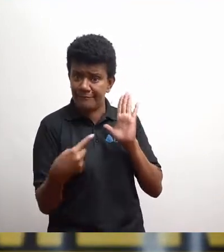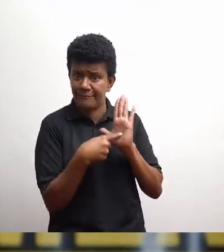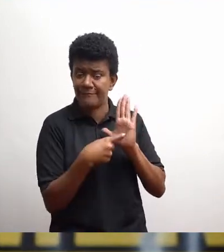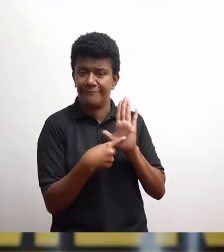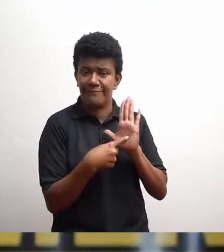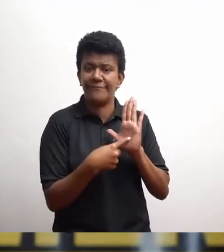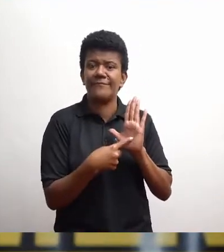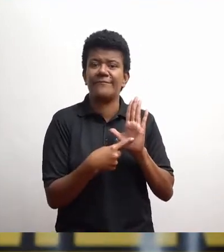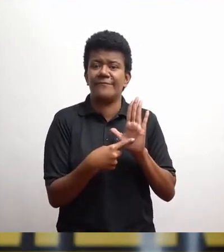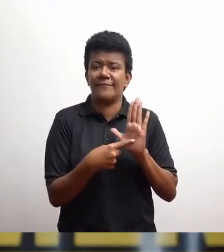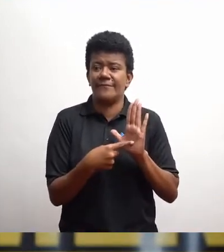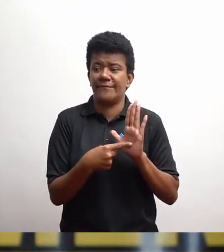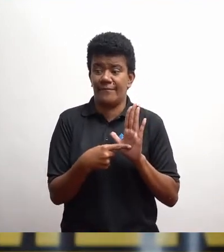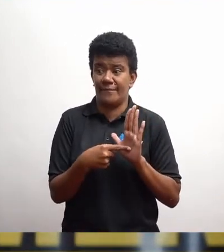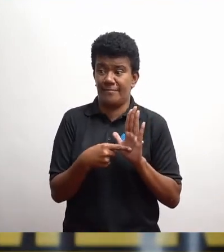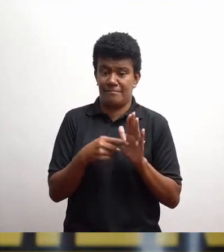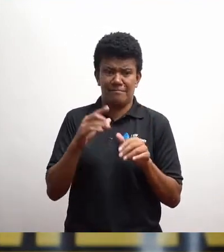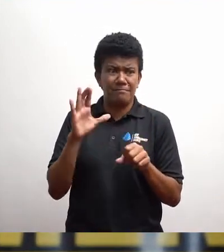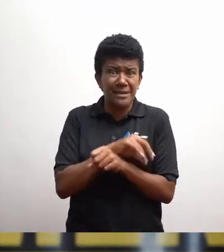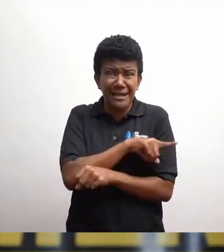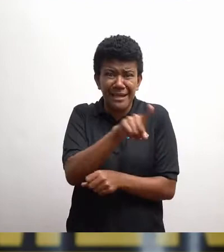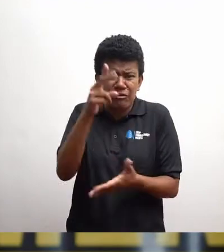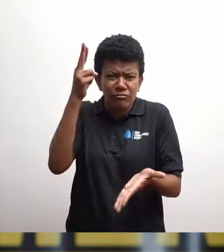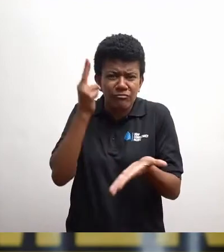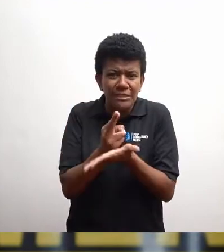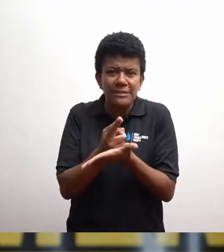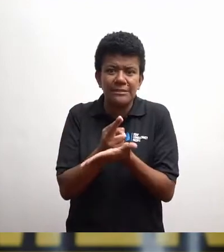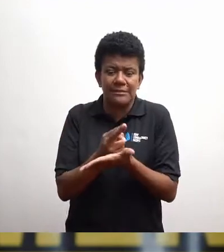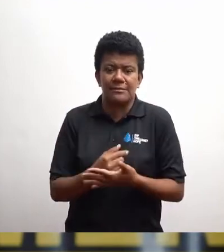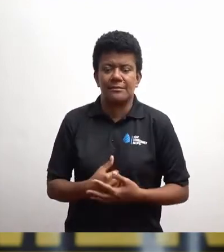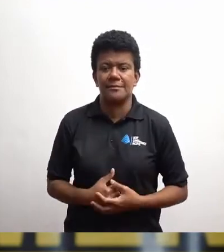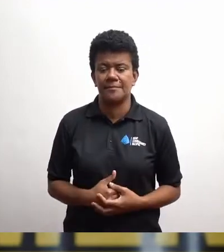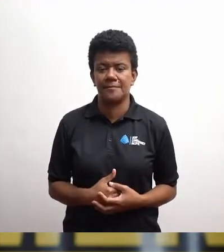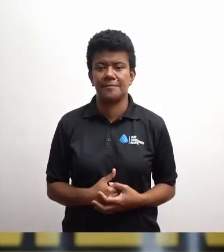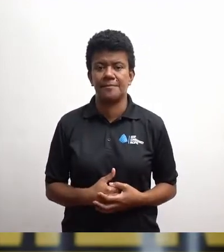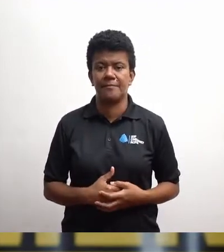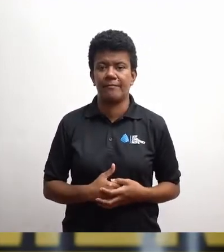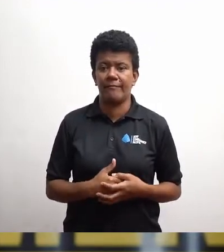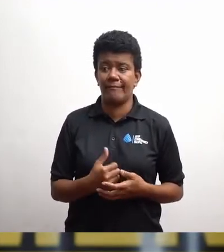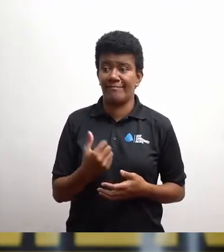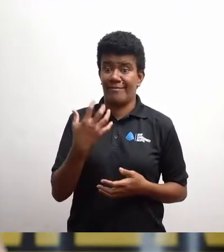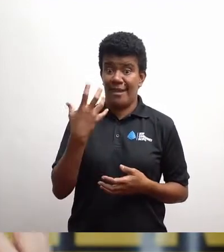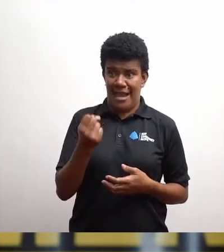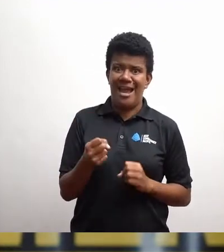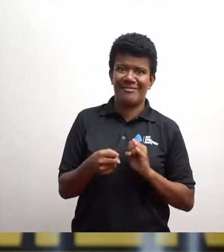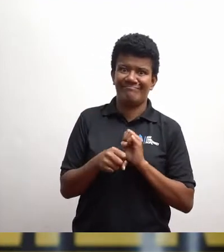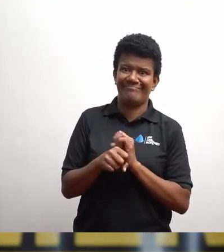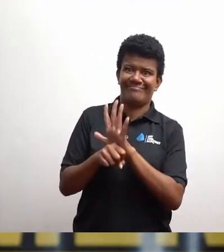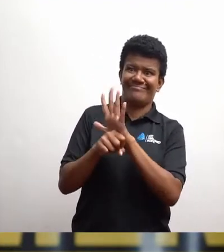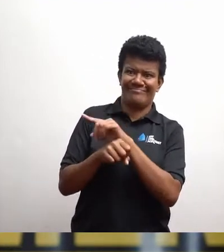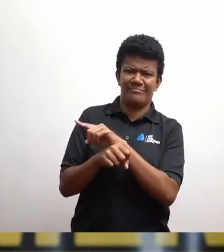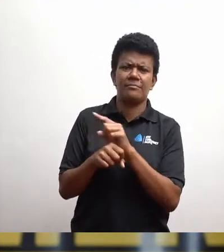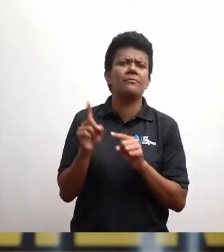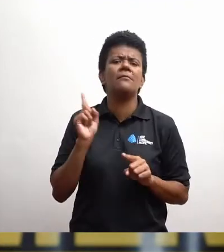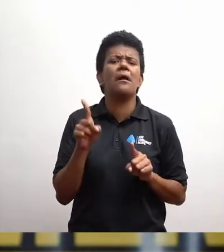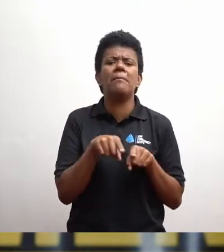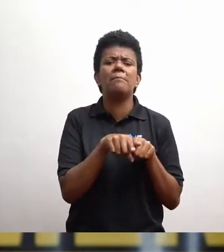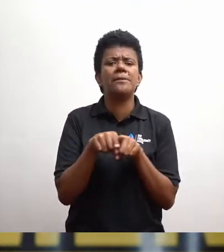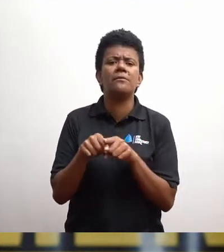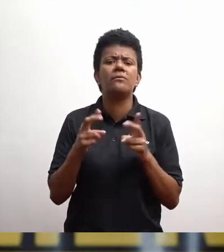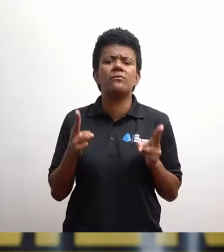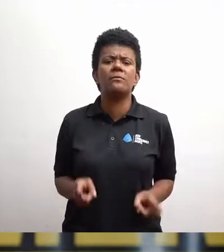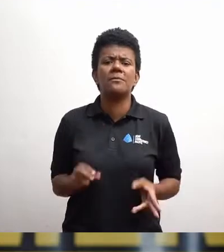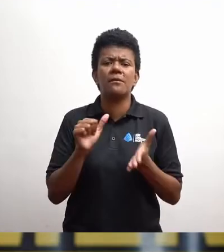that help to make them real. Okay, next slide. So what can we say about human rights?